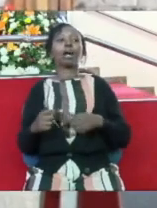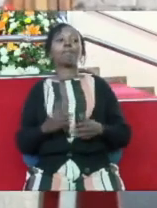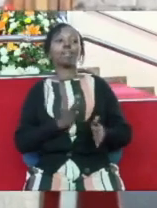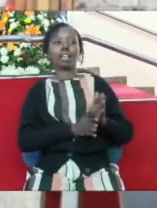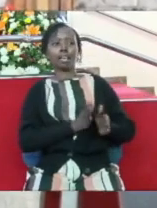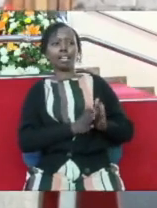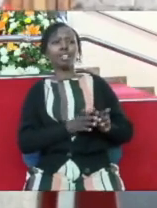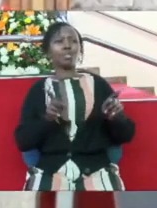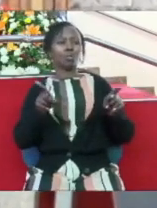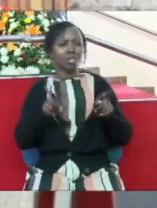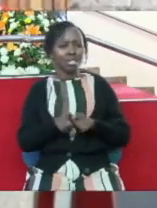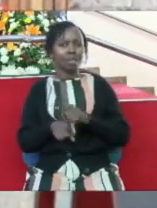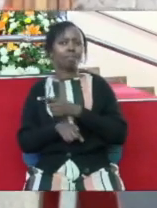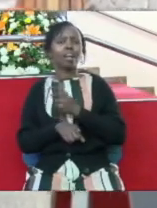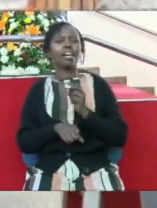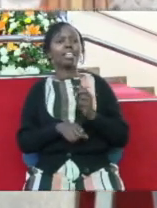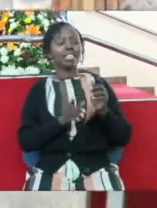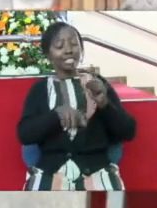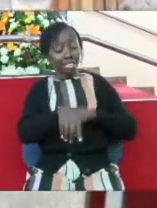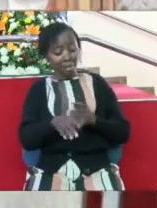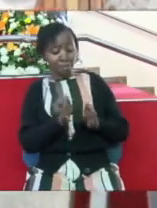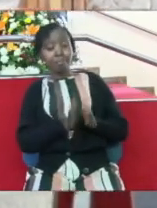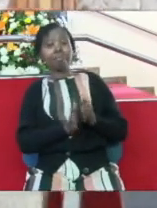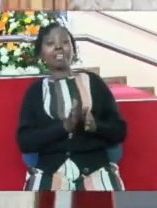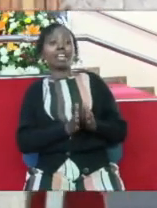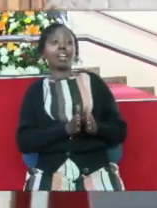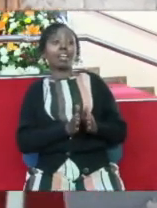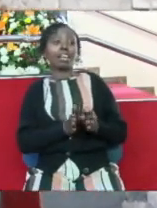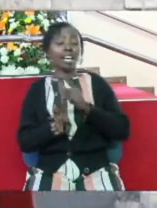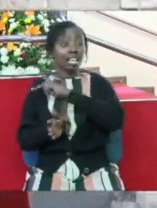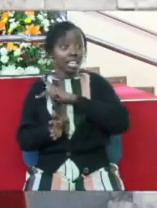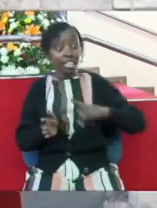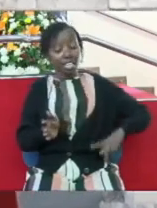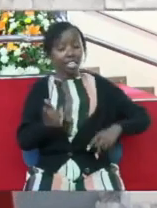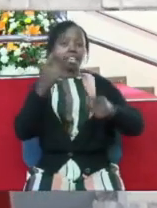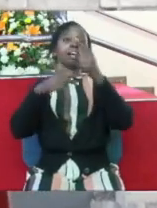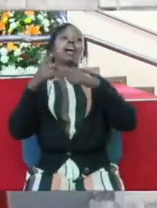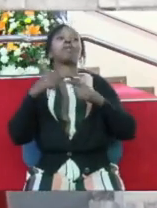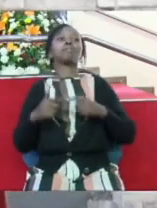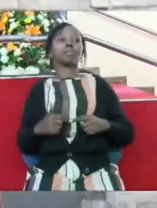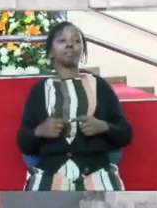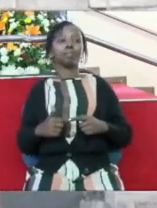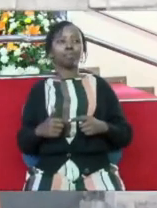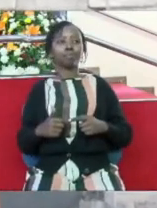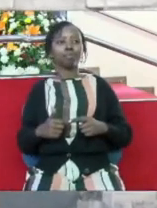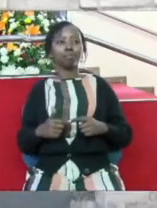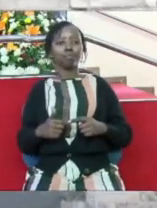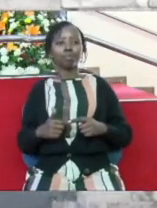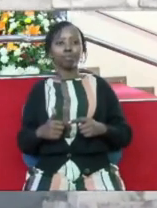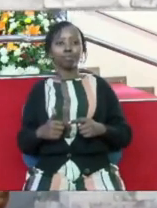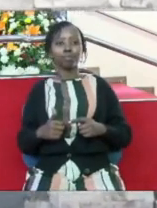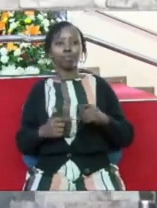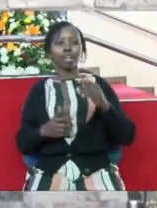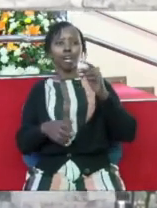just about time. Ni wakati tu unakaribia. The king is on the way. Yesu yuko njiani. We are just about to hear